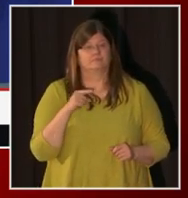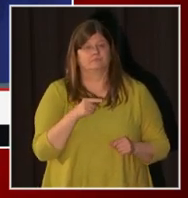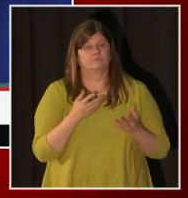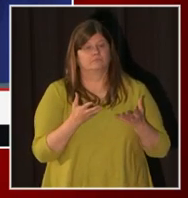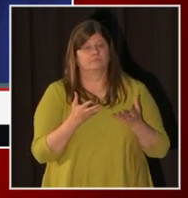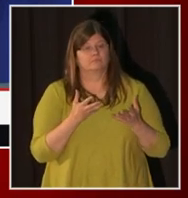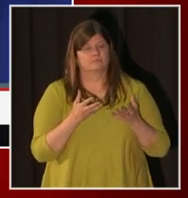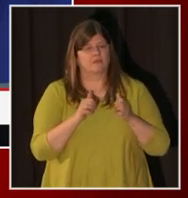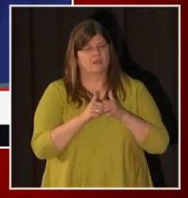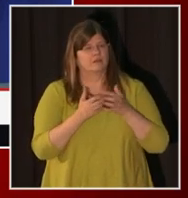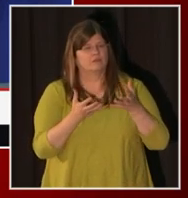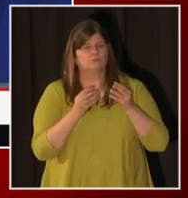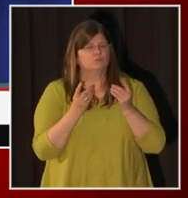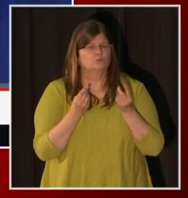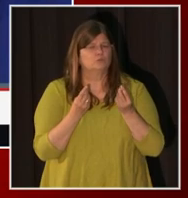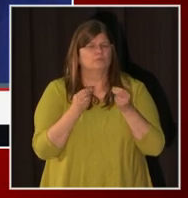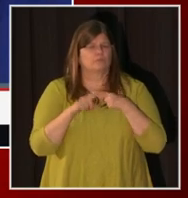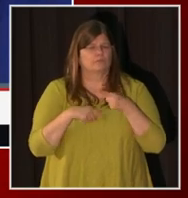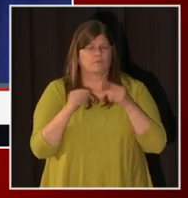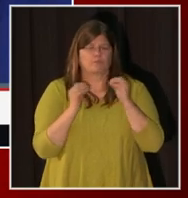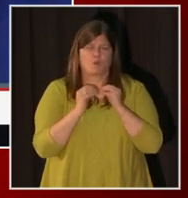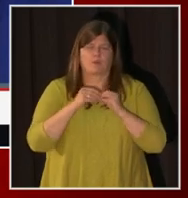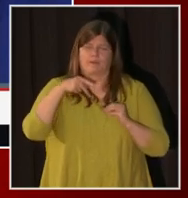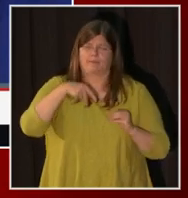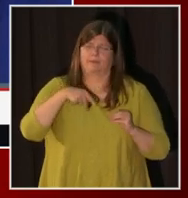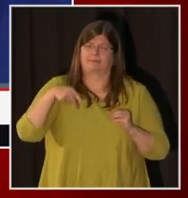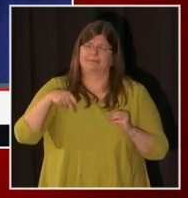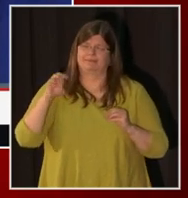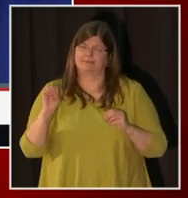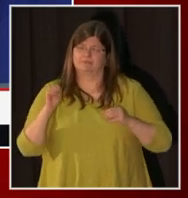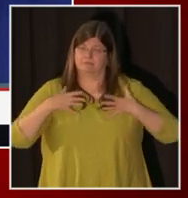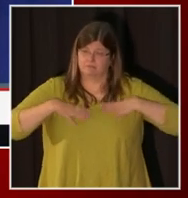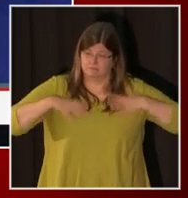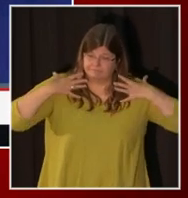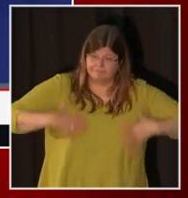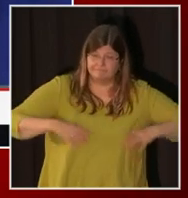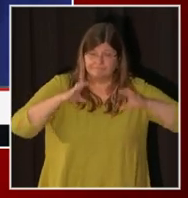Is there something similar in the works in D.C.? We presented that